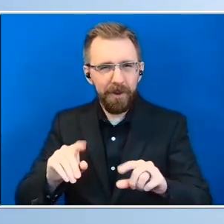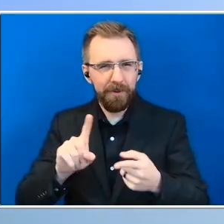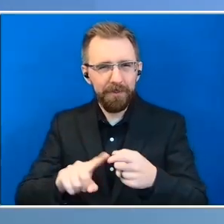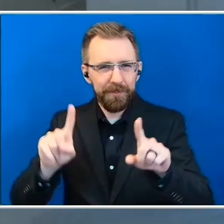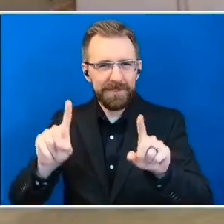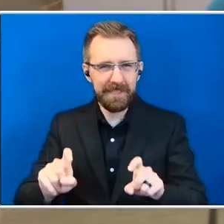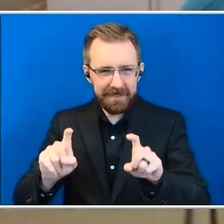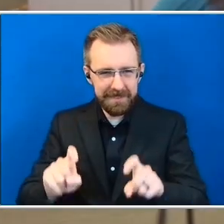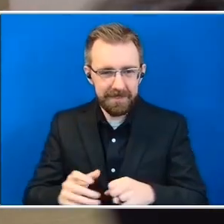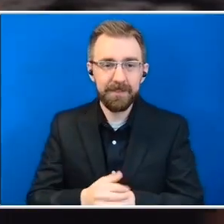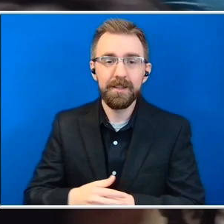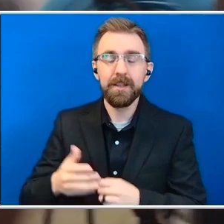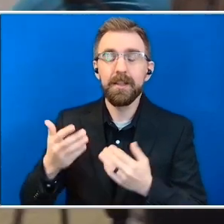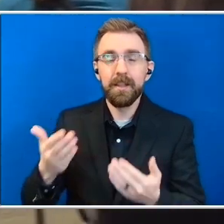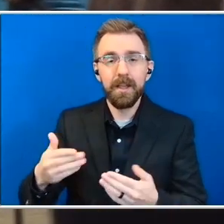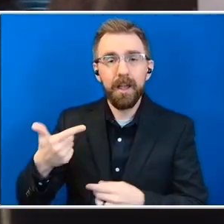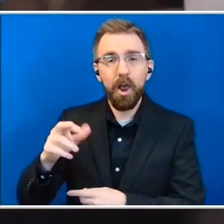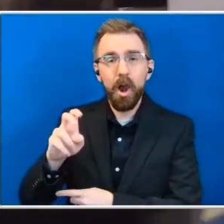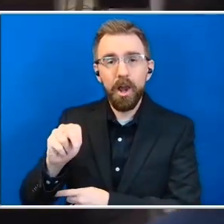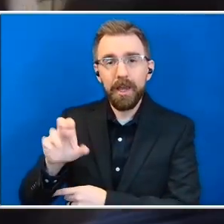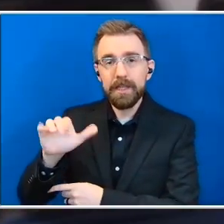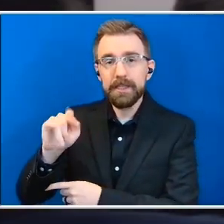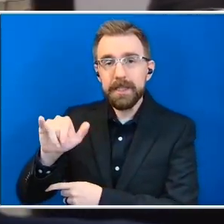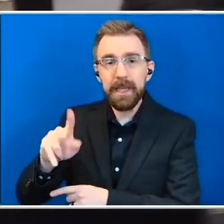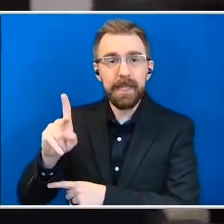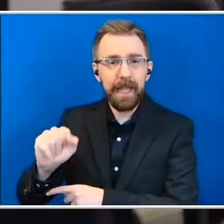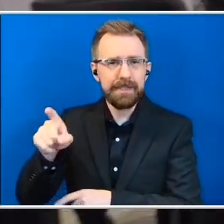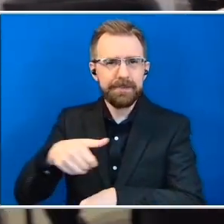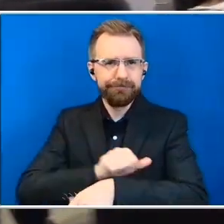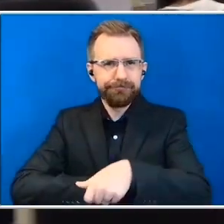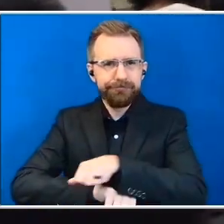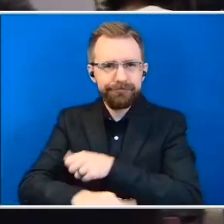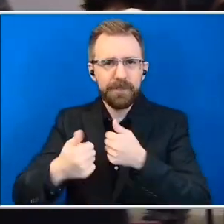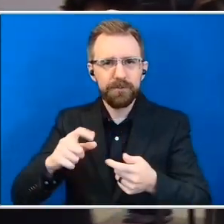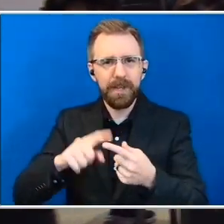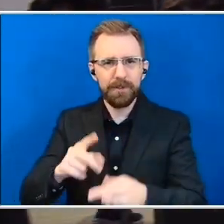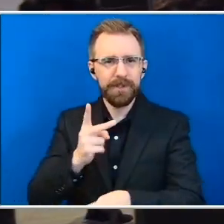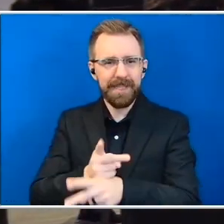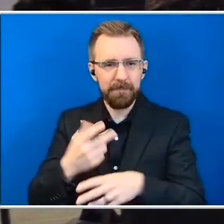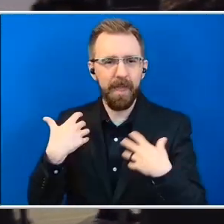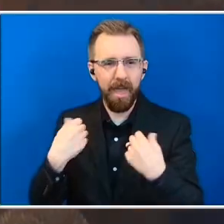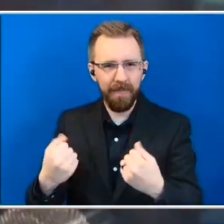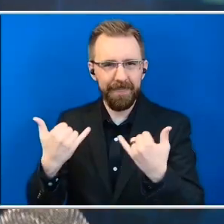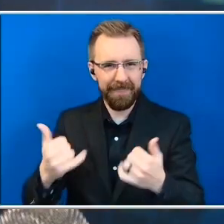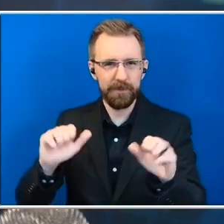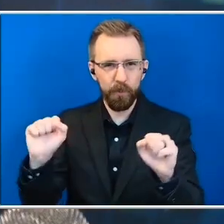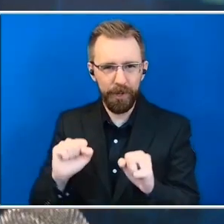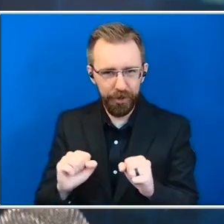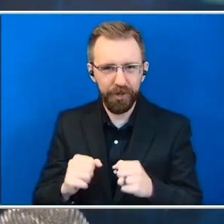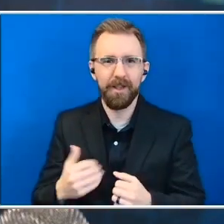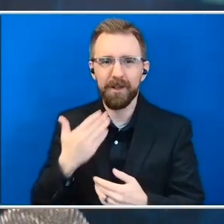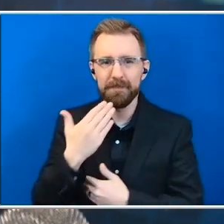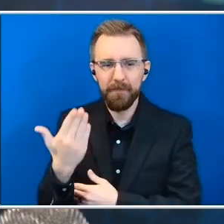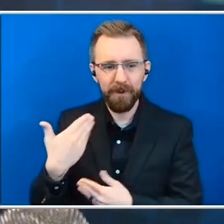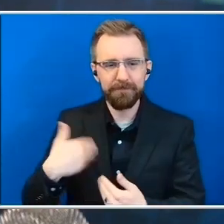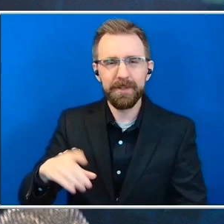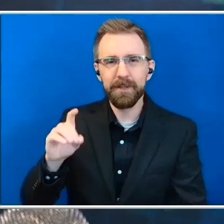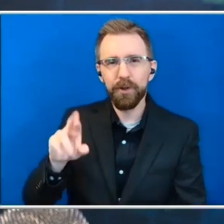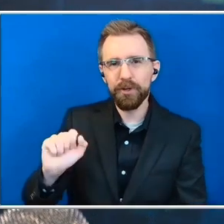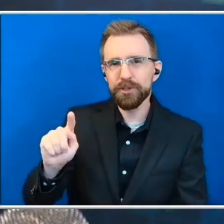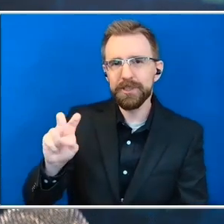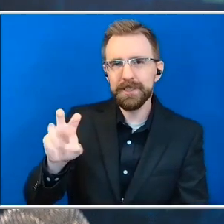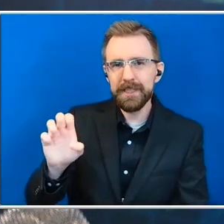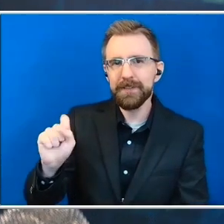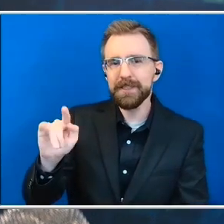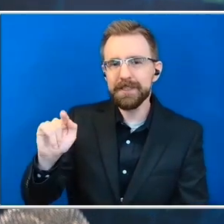in Garden City, Kansas, roll up their sleeves for a shot at staying healthier this winter. Good morning. I'm Dr. Steve Stites, Chief Medical Officer here at the University of